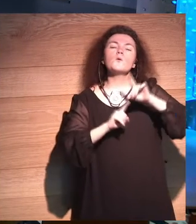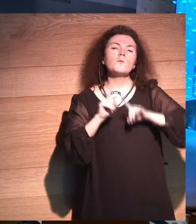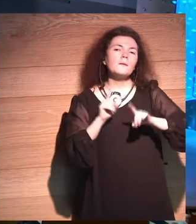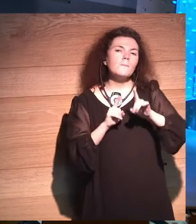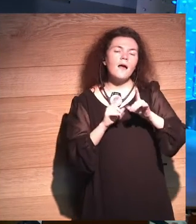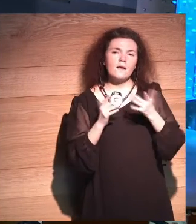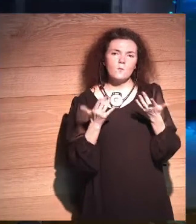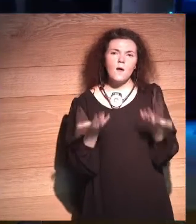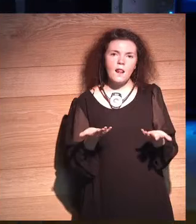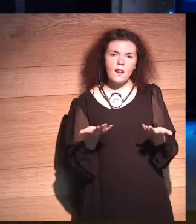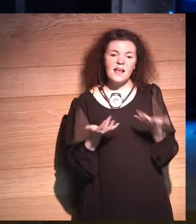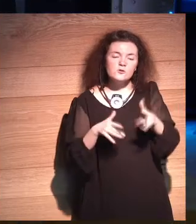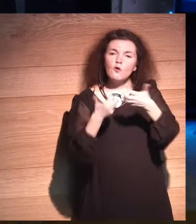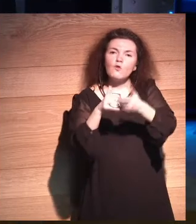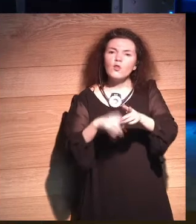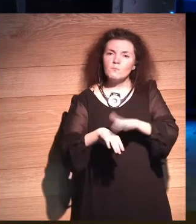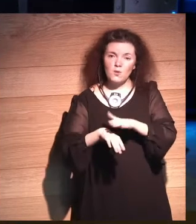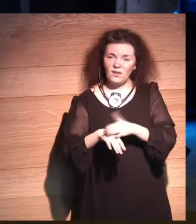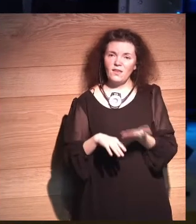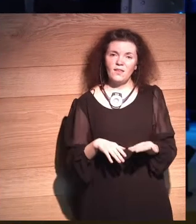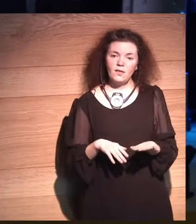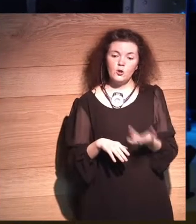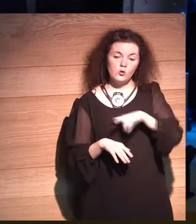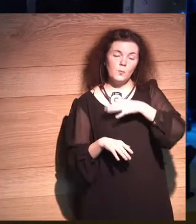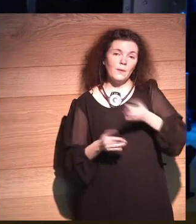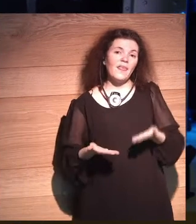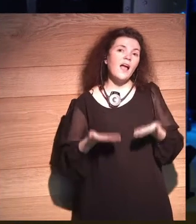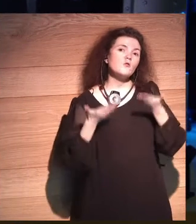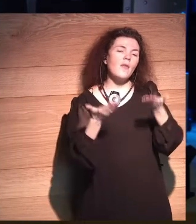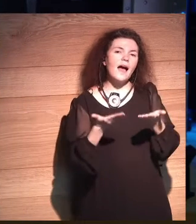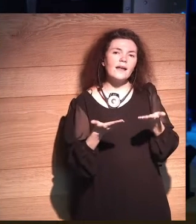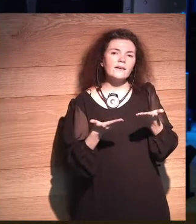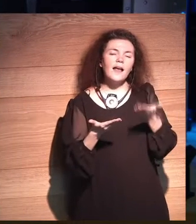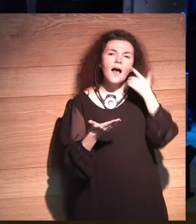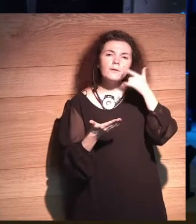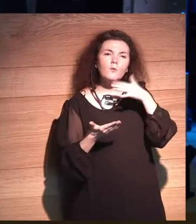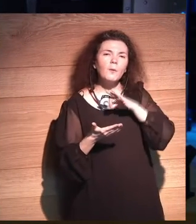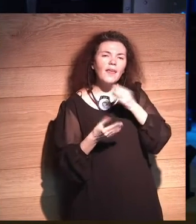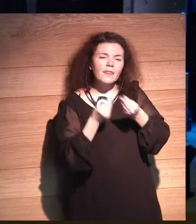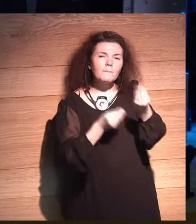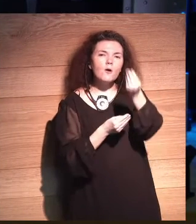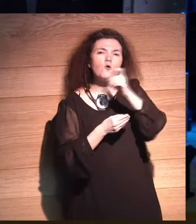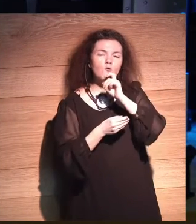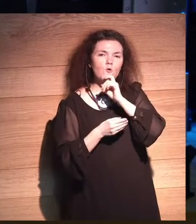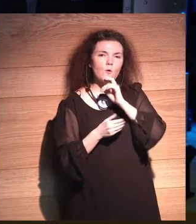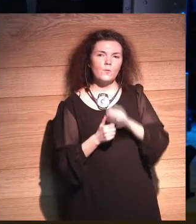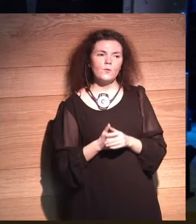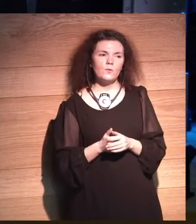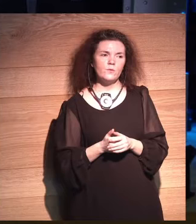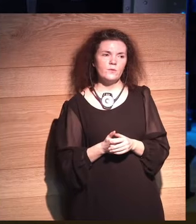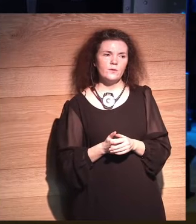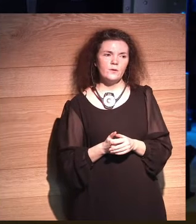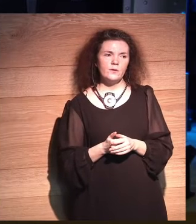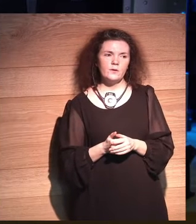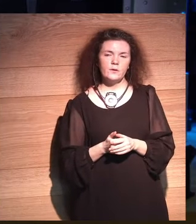to bring some research to the process of actually identifying how could we do a better job. We're not going to figure it out simply through